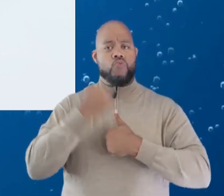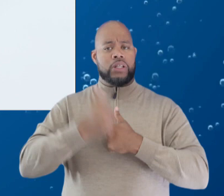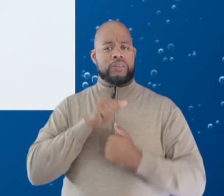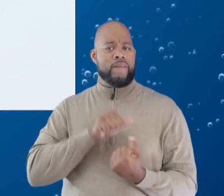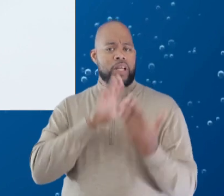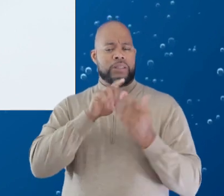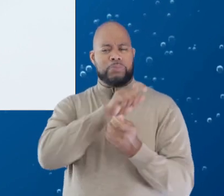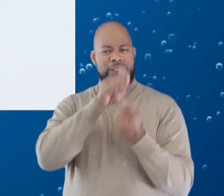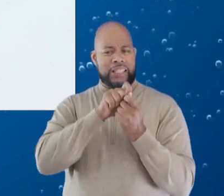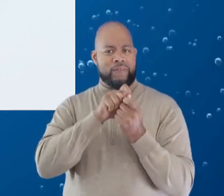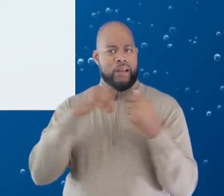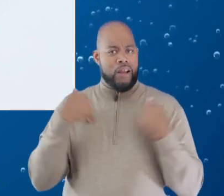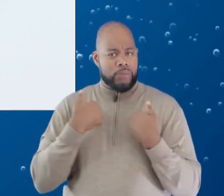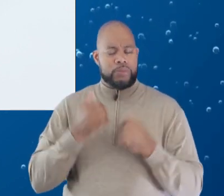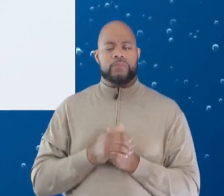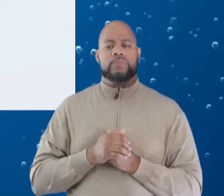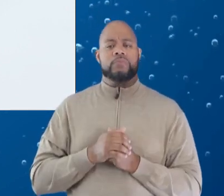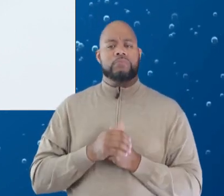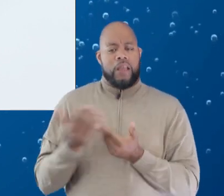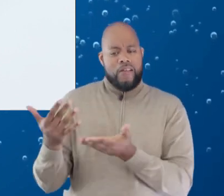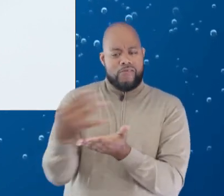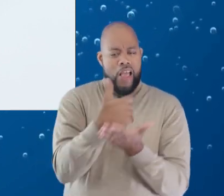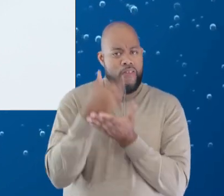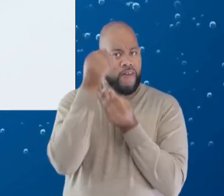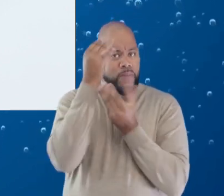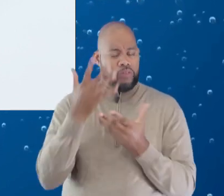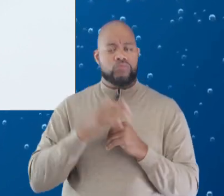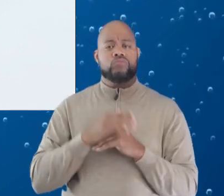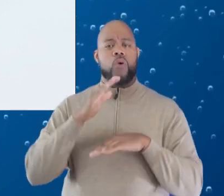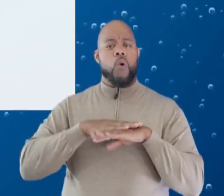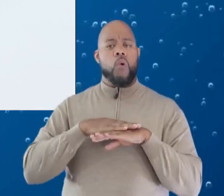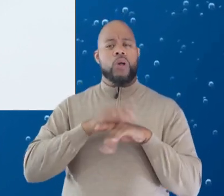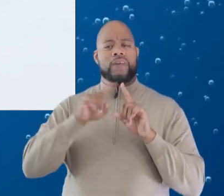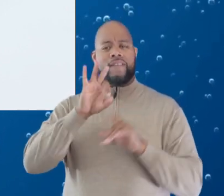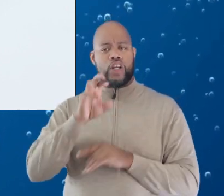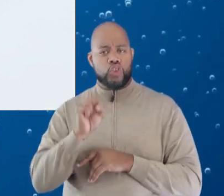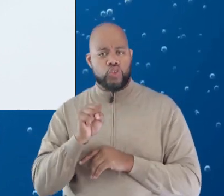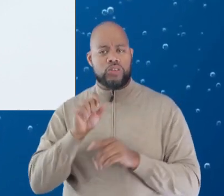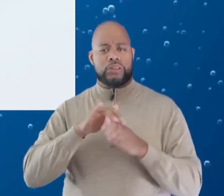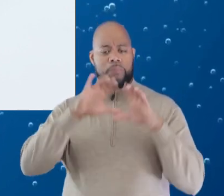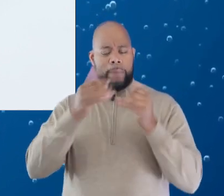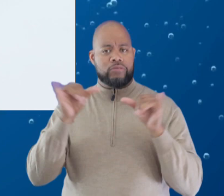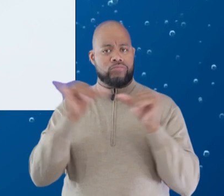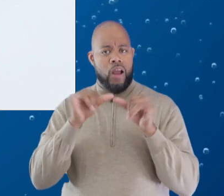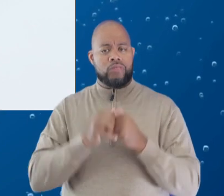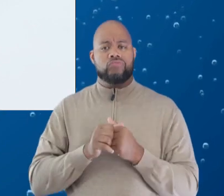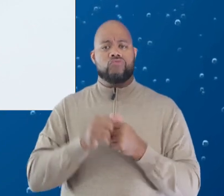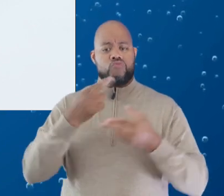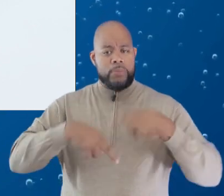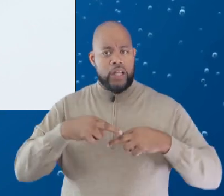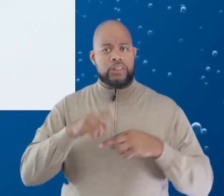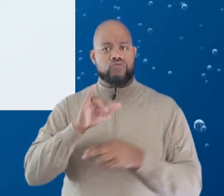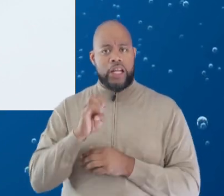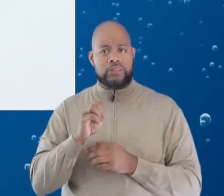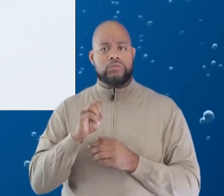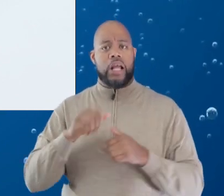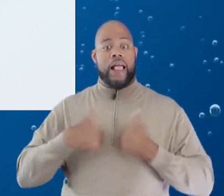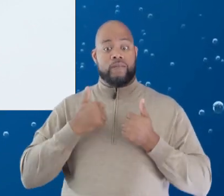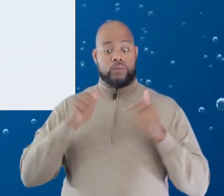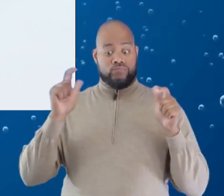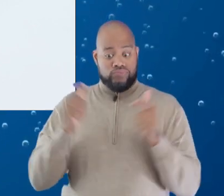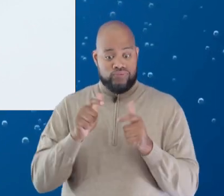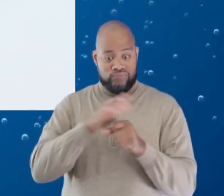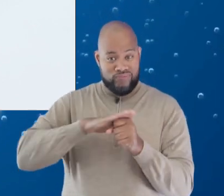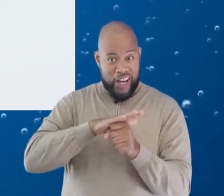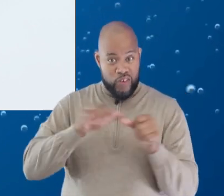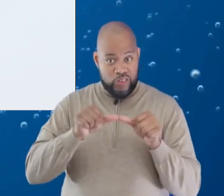threats facing a particular species. They gather data on factors such as population size, reproductive rates, habitat loss, and